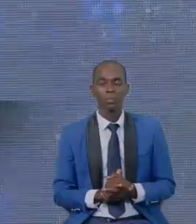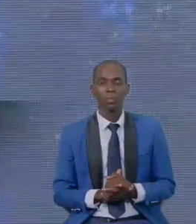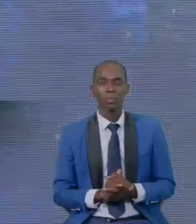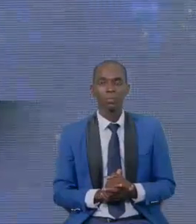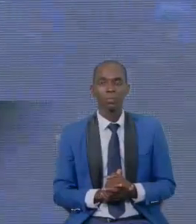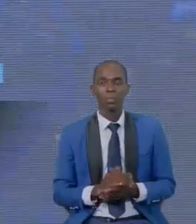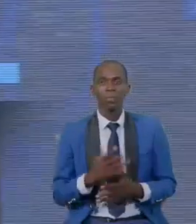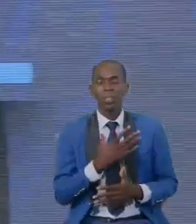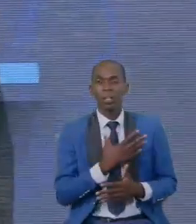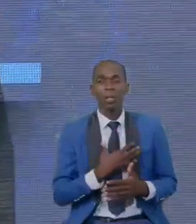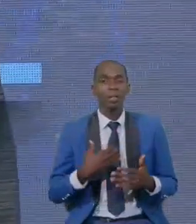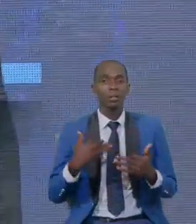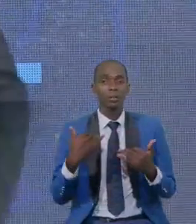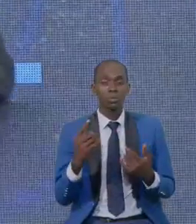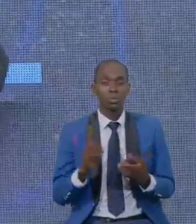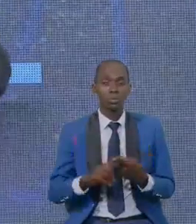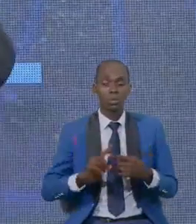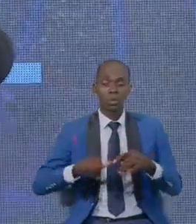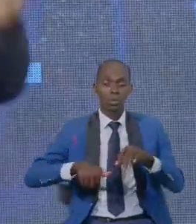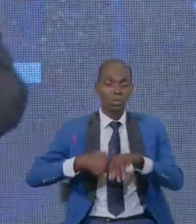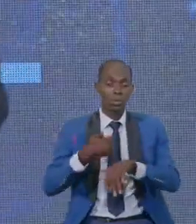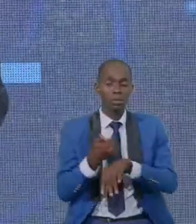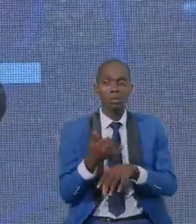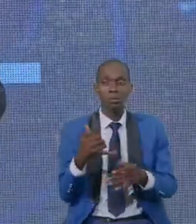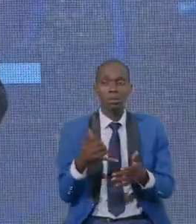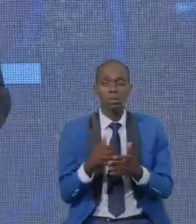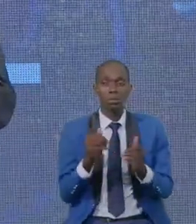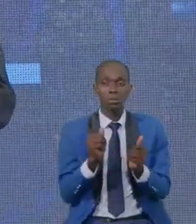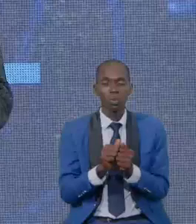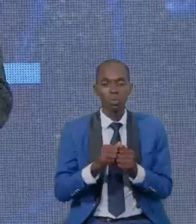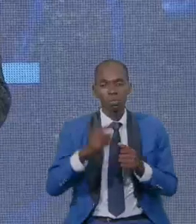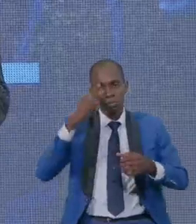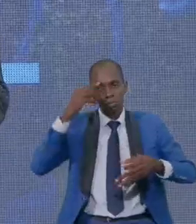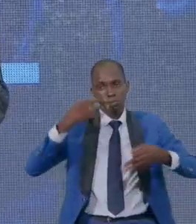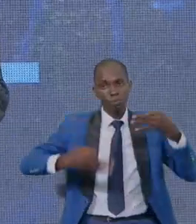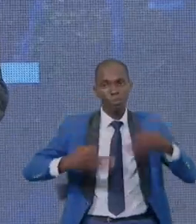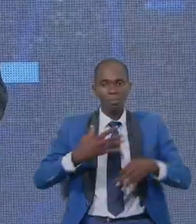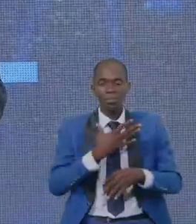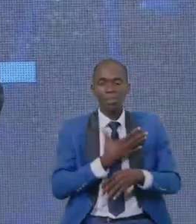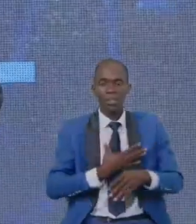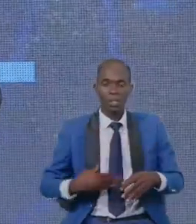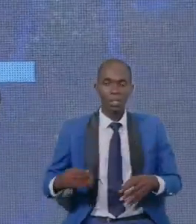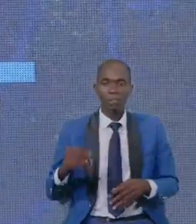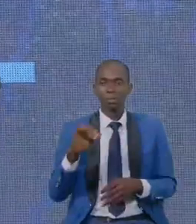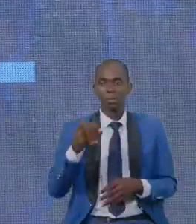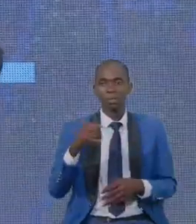And to establish it with judgment and justice.